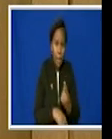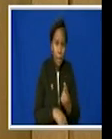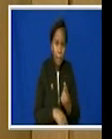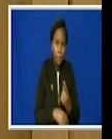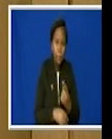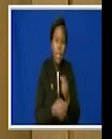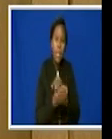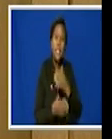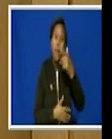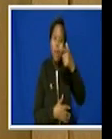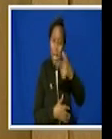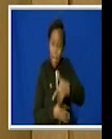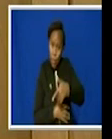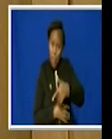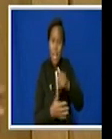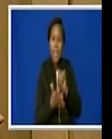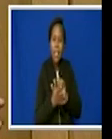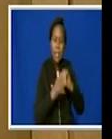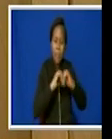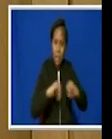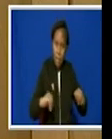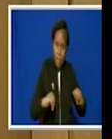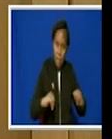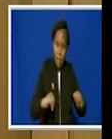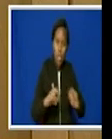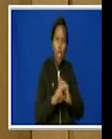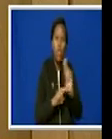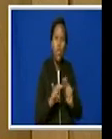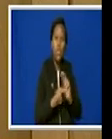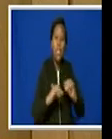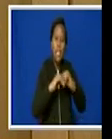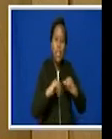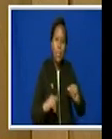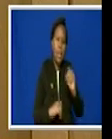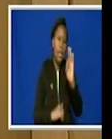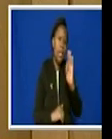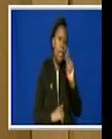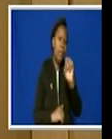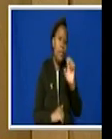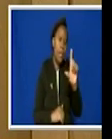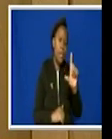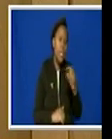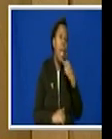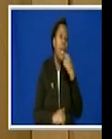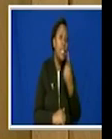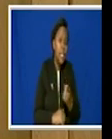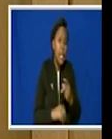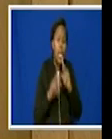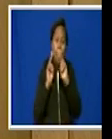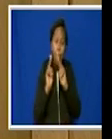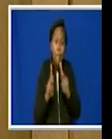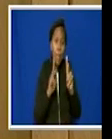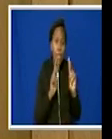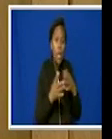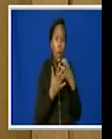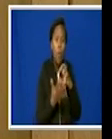some liquids which can be separated using the separate funnel and state mm-hmm. the physical properties